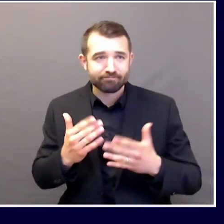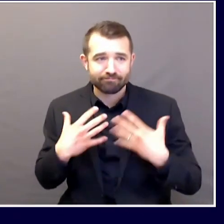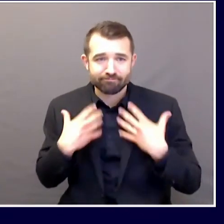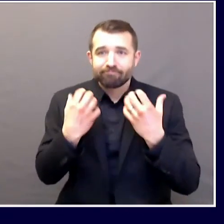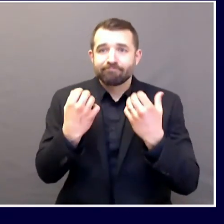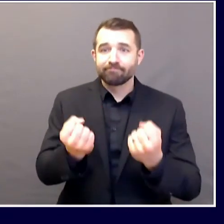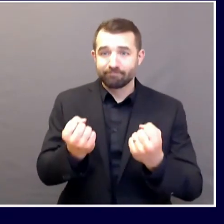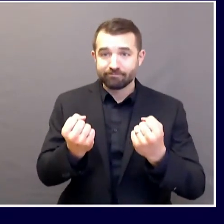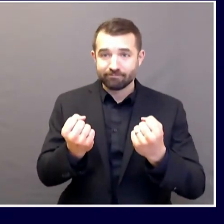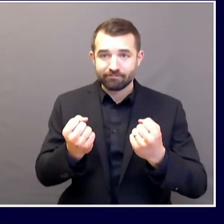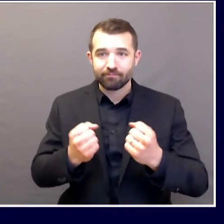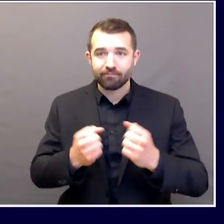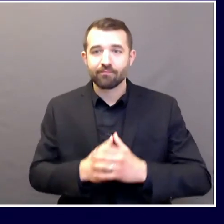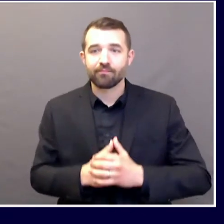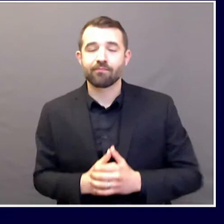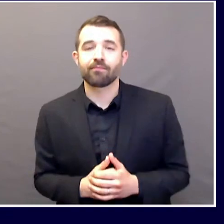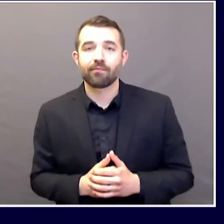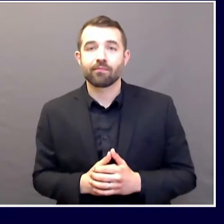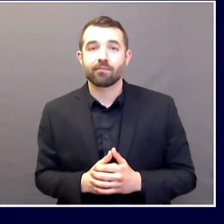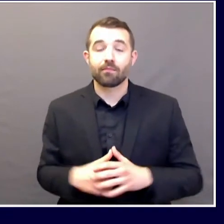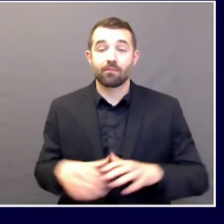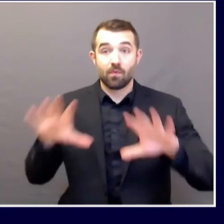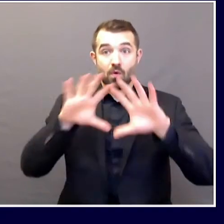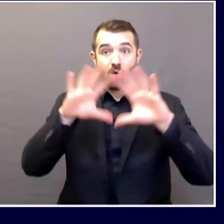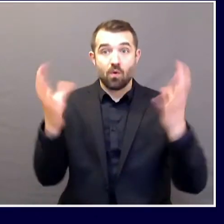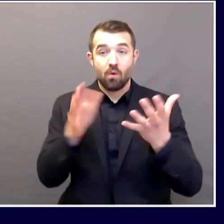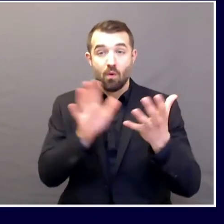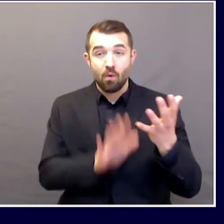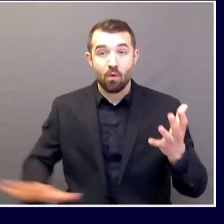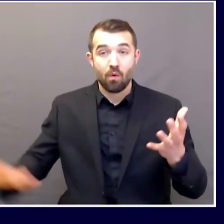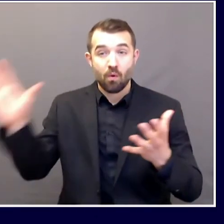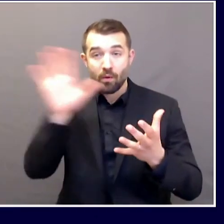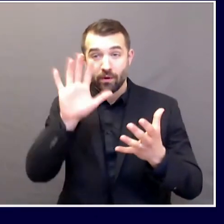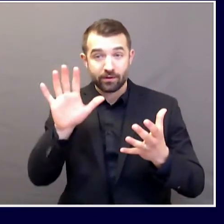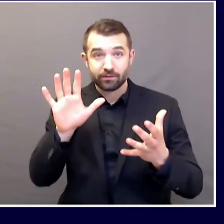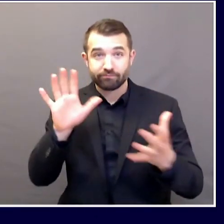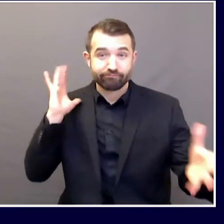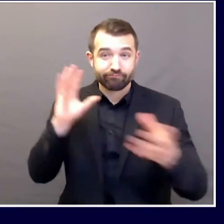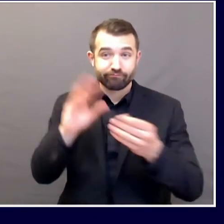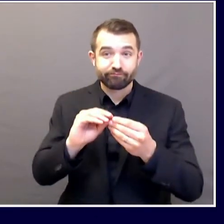Overall, across the state, there are a total of